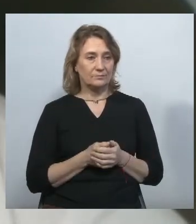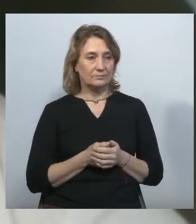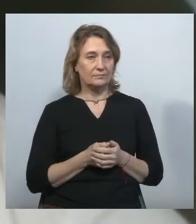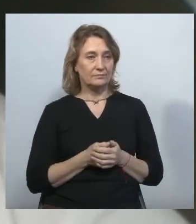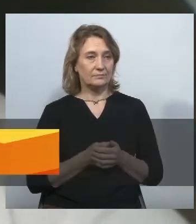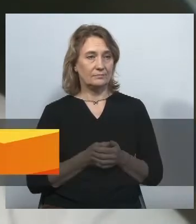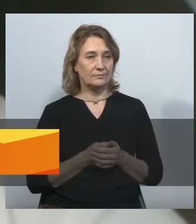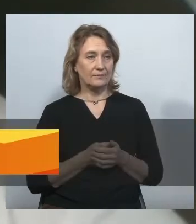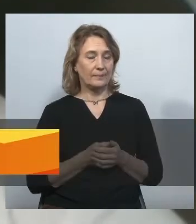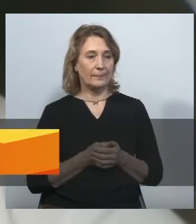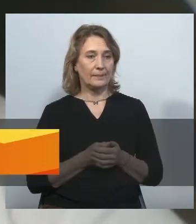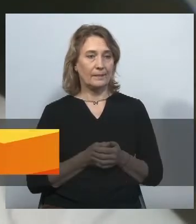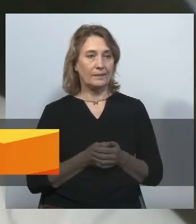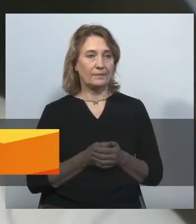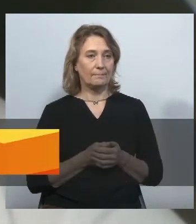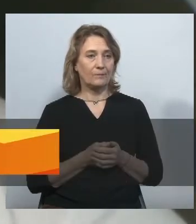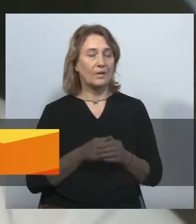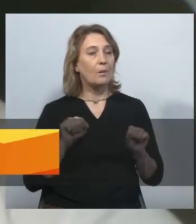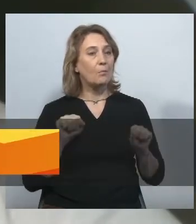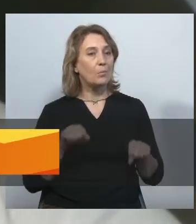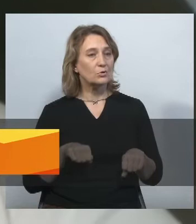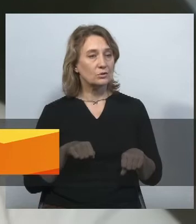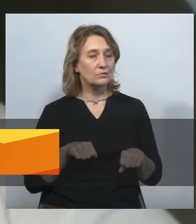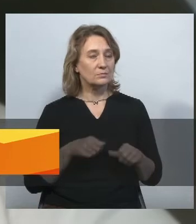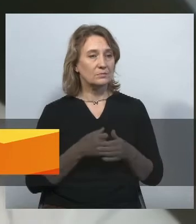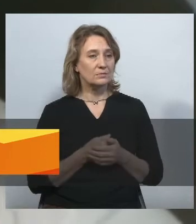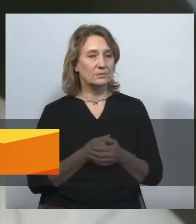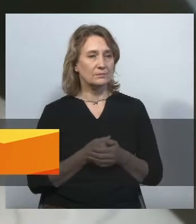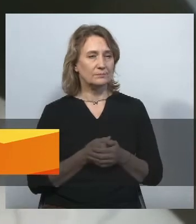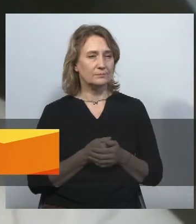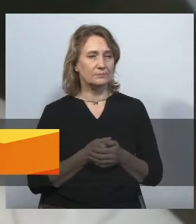I'm sorry, I had some technical issues.